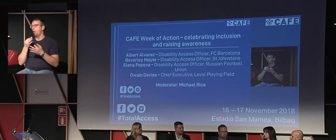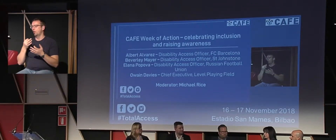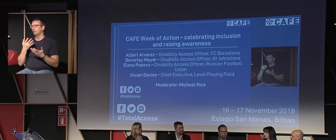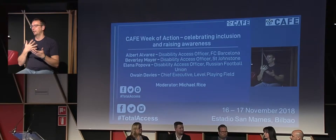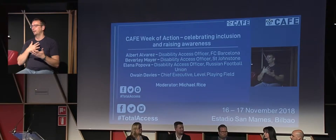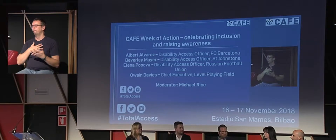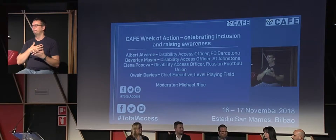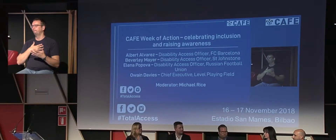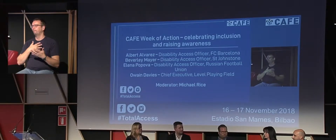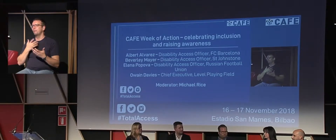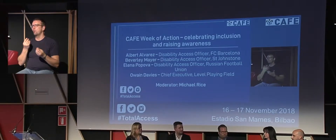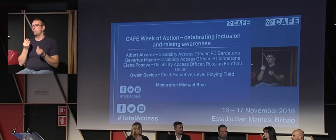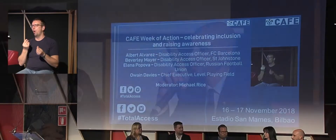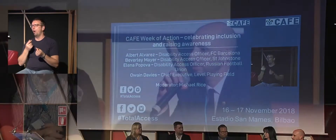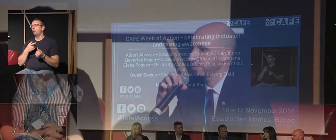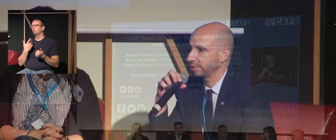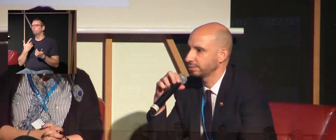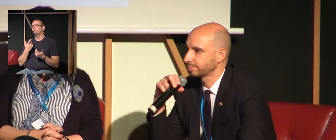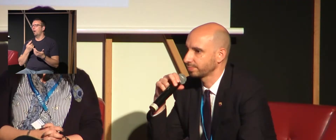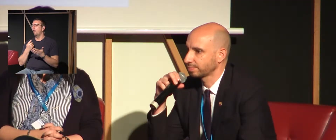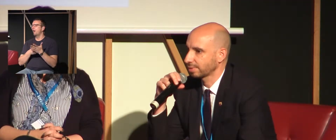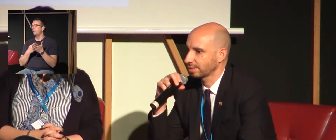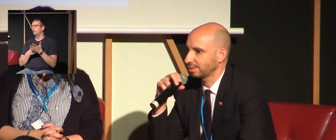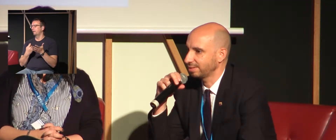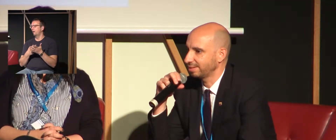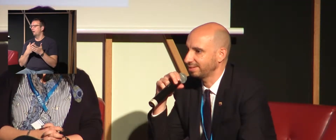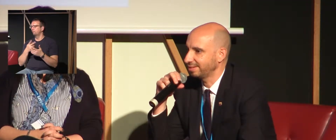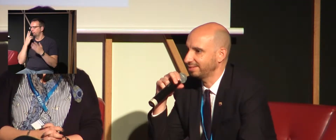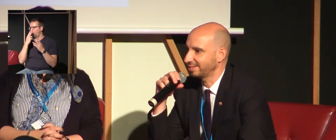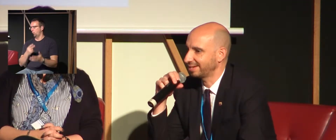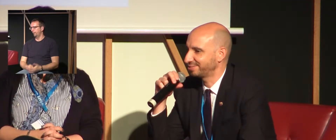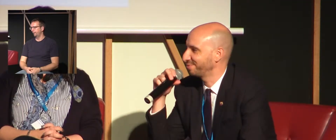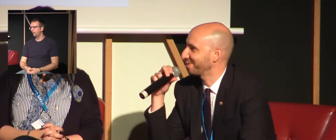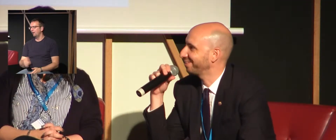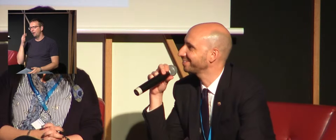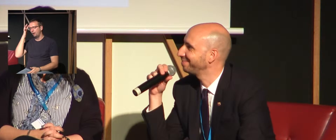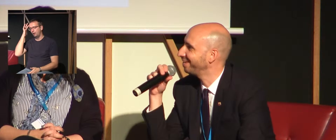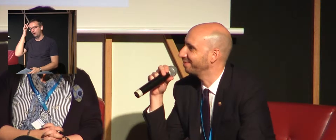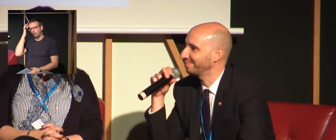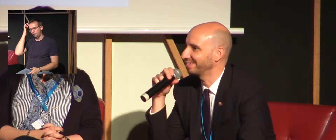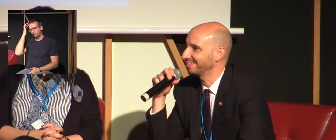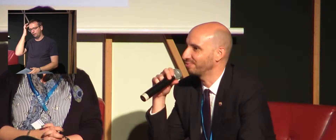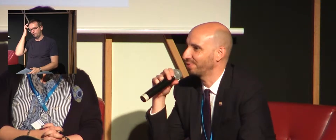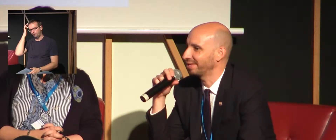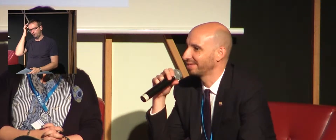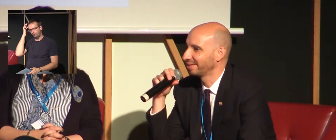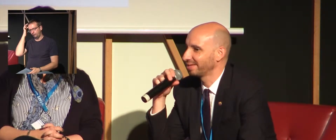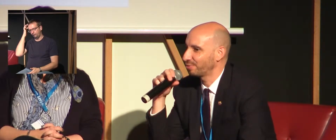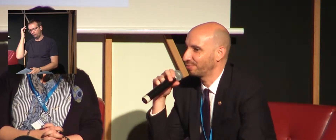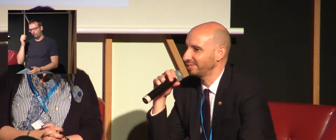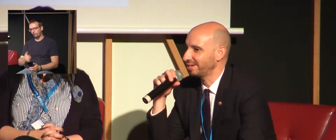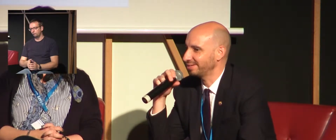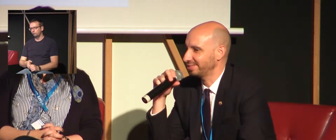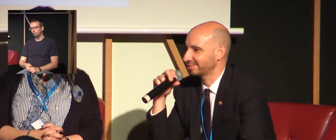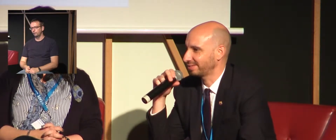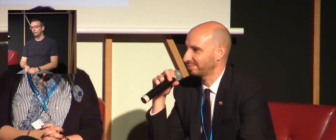also? Yes, absolutely. I mean, it's like a twin brother somehow. I mean,